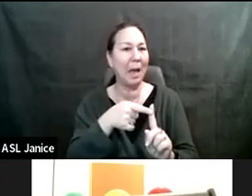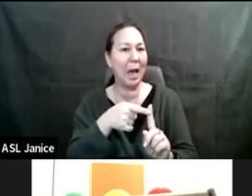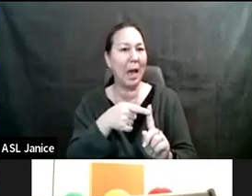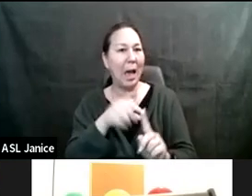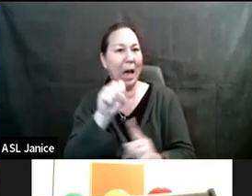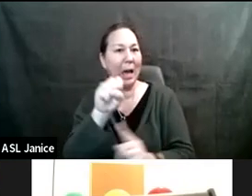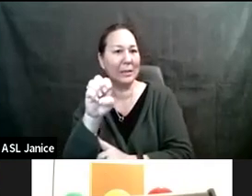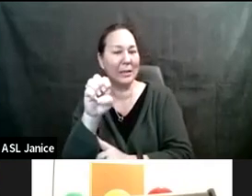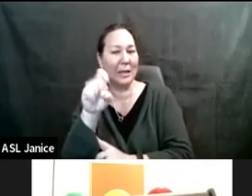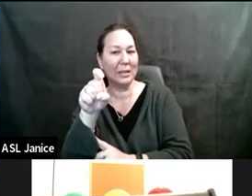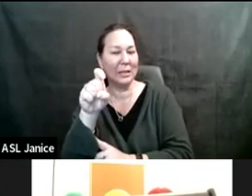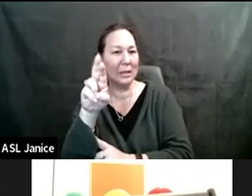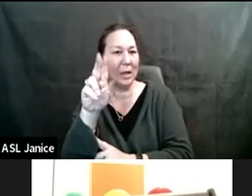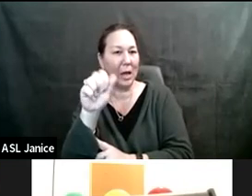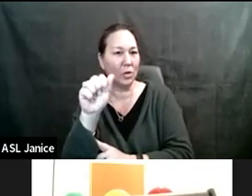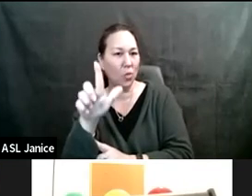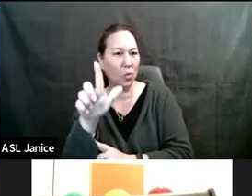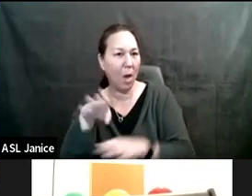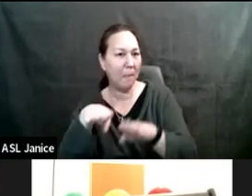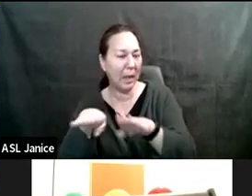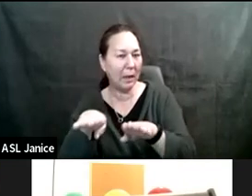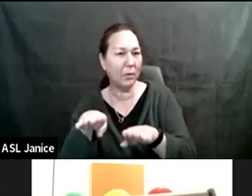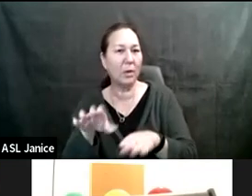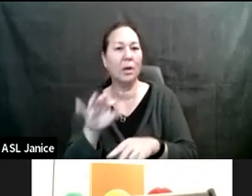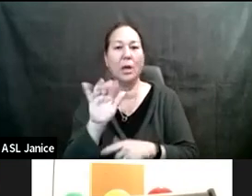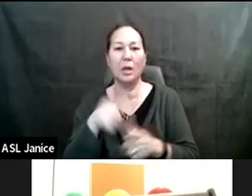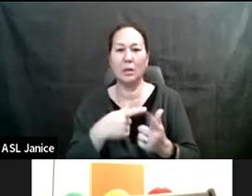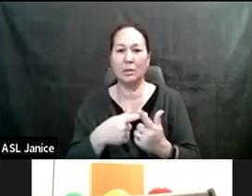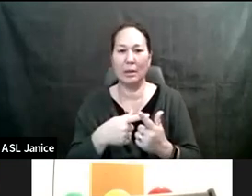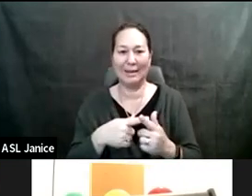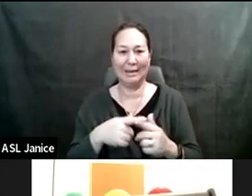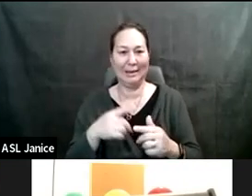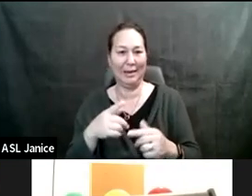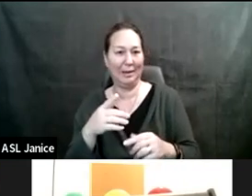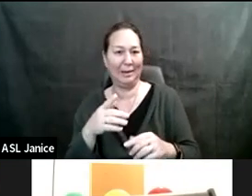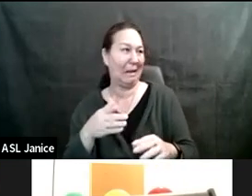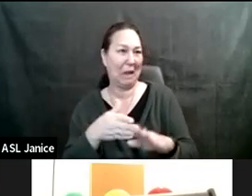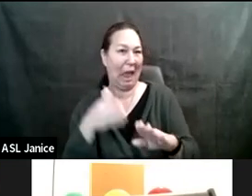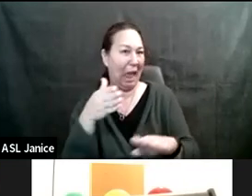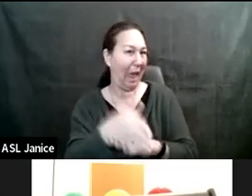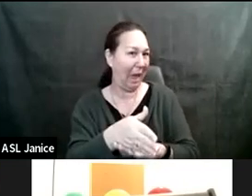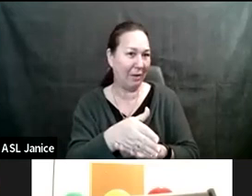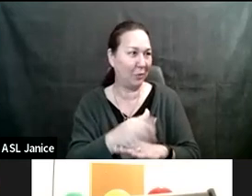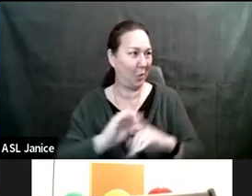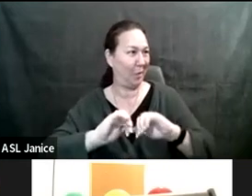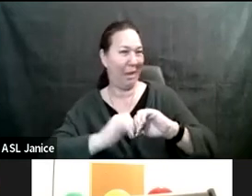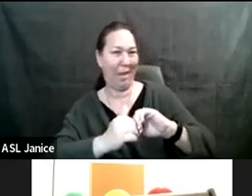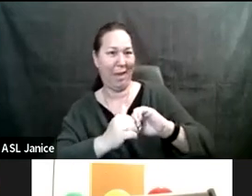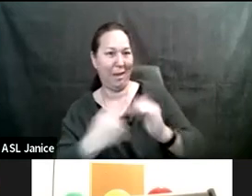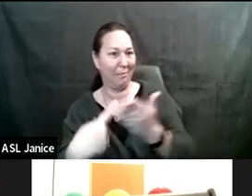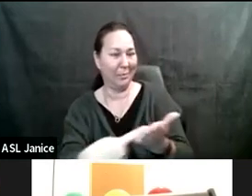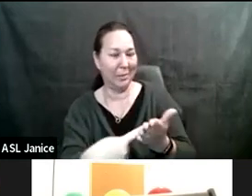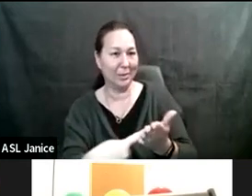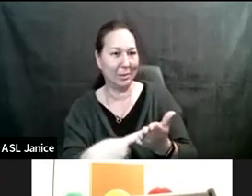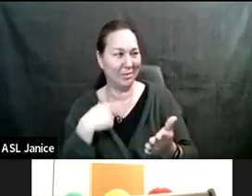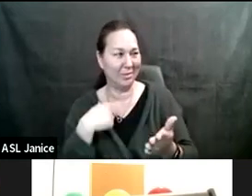and then also the sort of like post-mortem like how was it then discussed um I left with all of those same